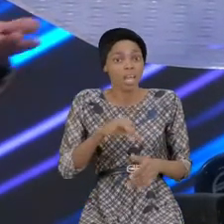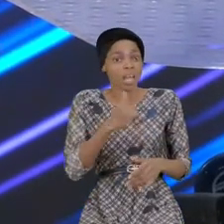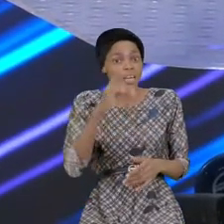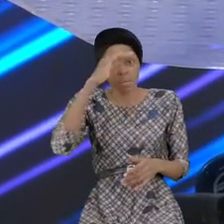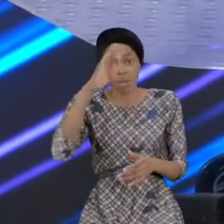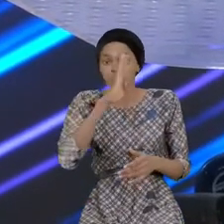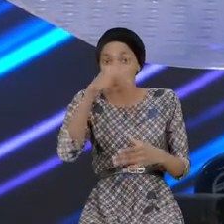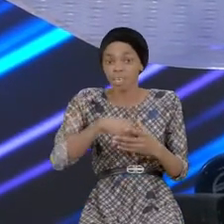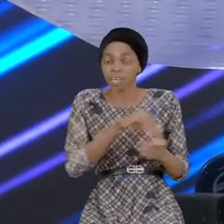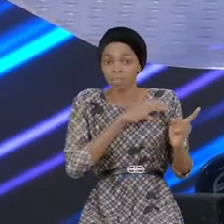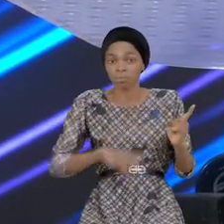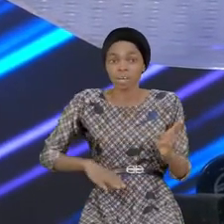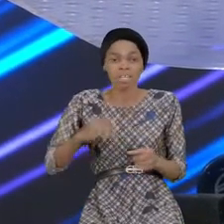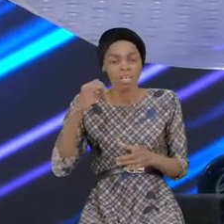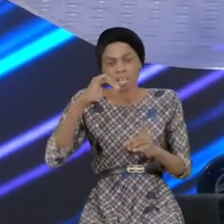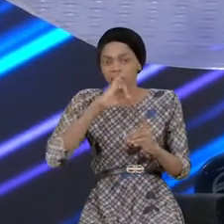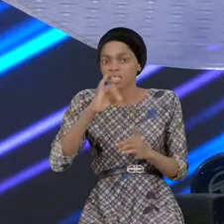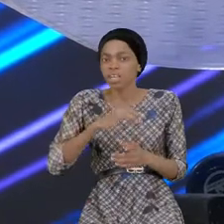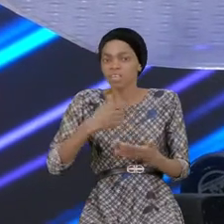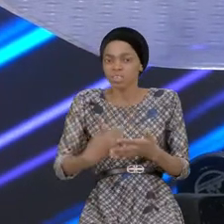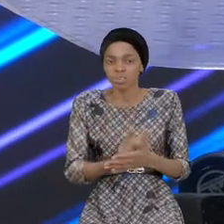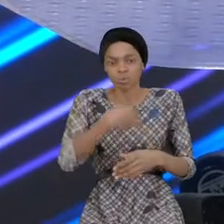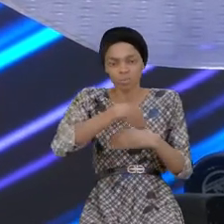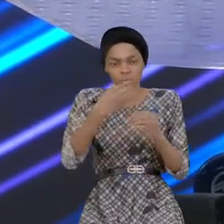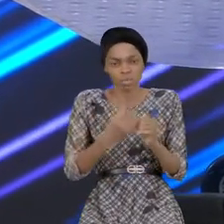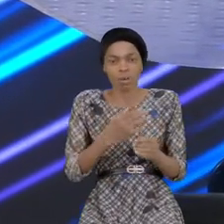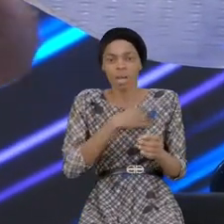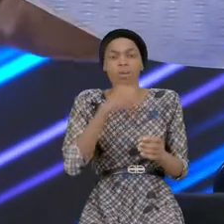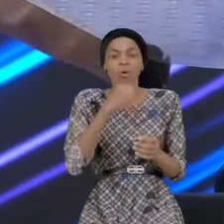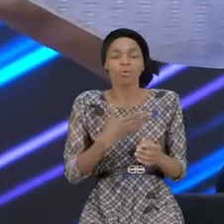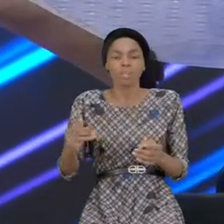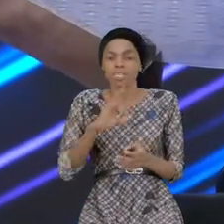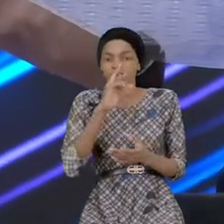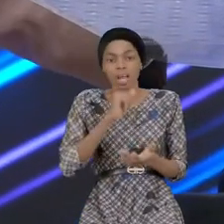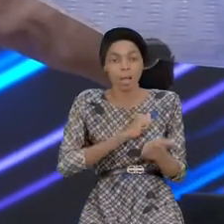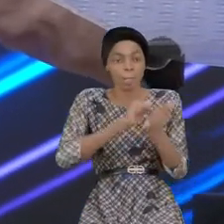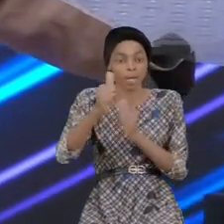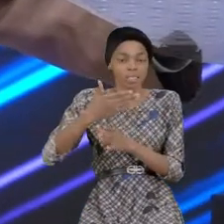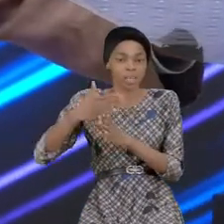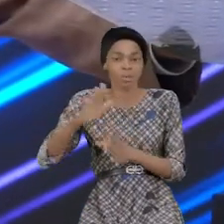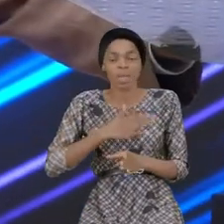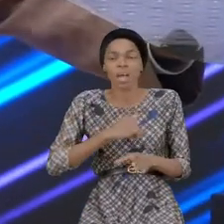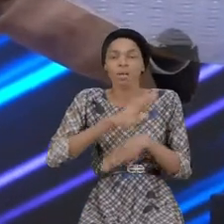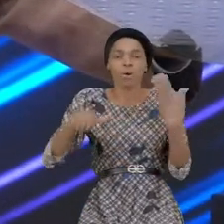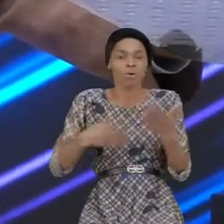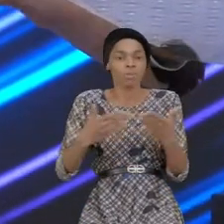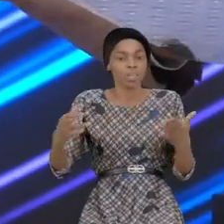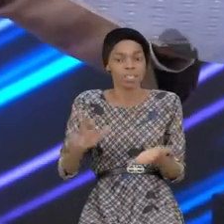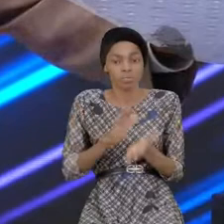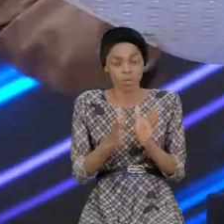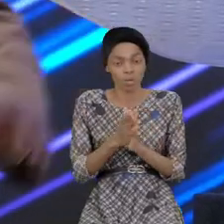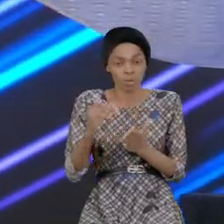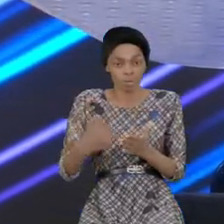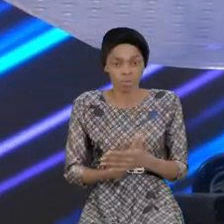Old things are passed away, and behold, all things have become new. harshness goes away.